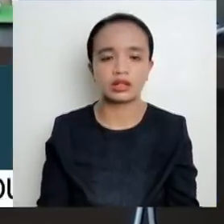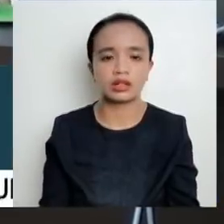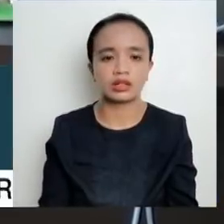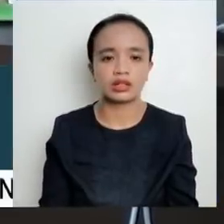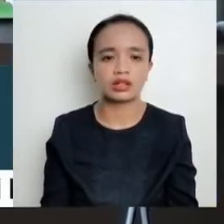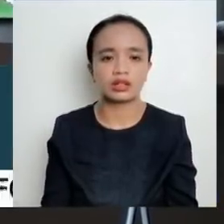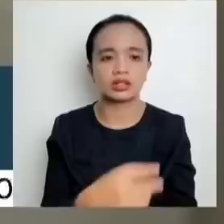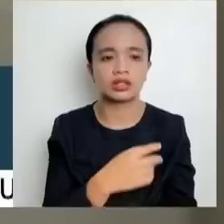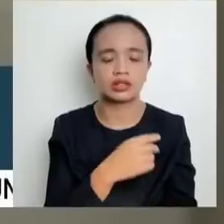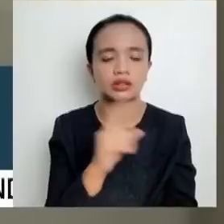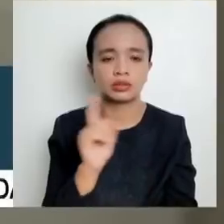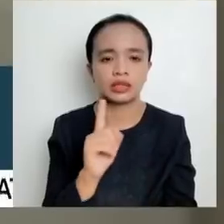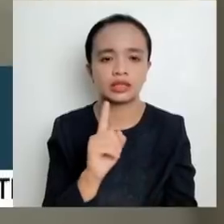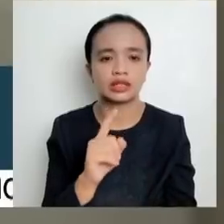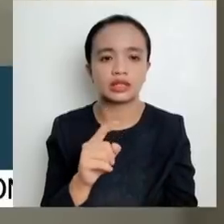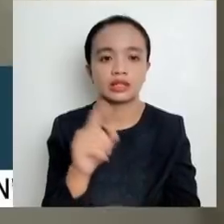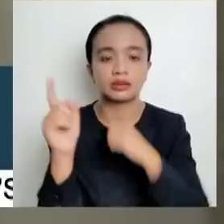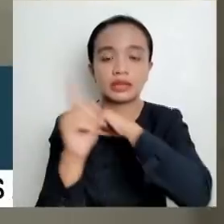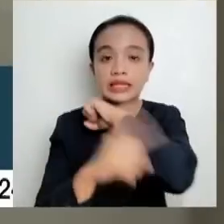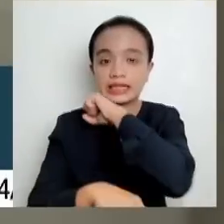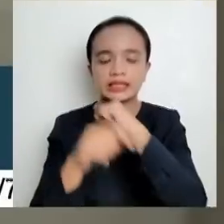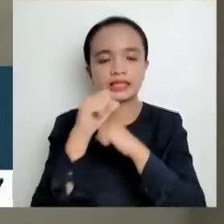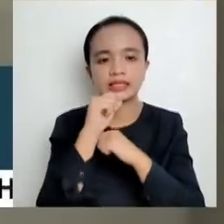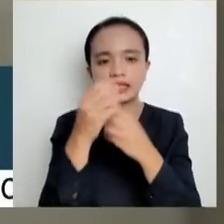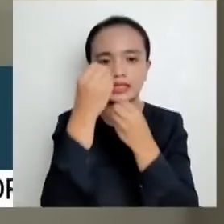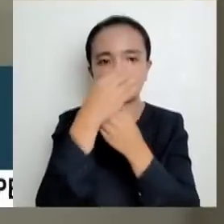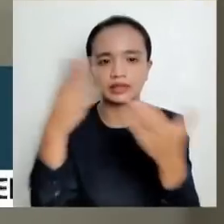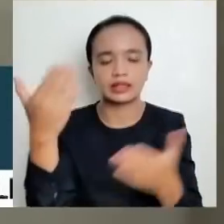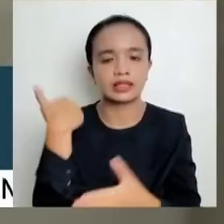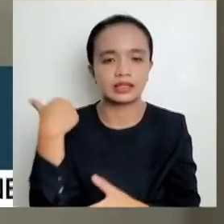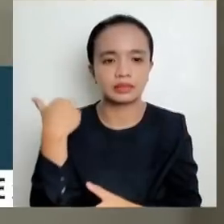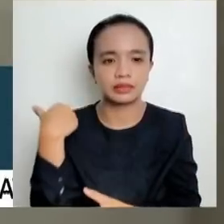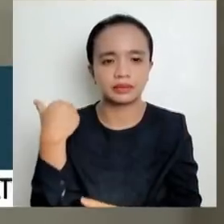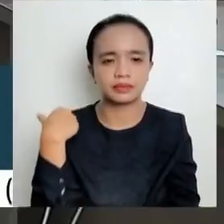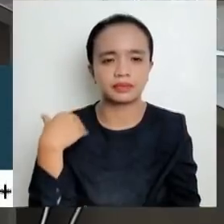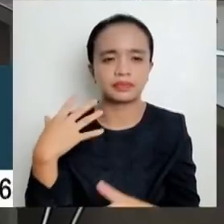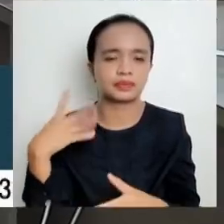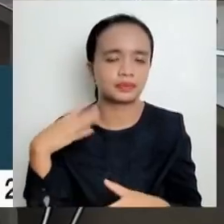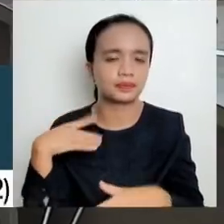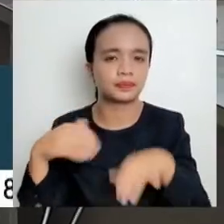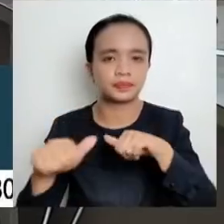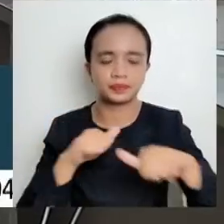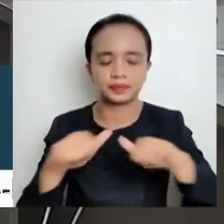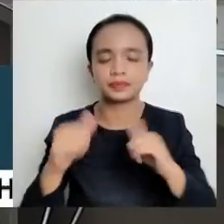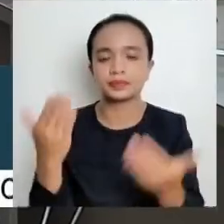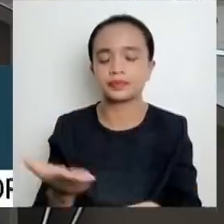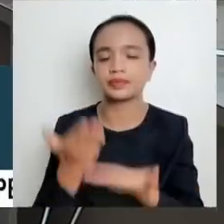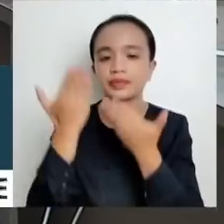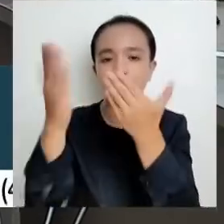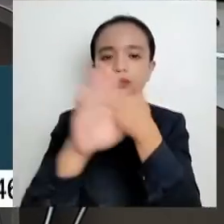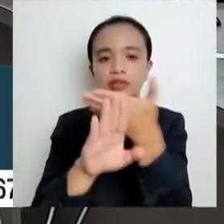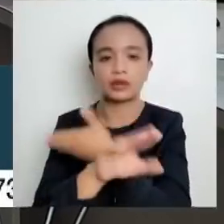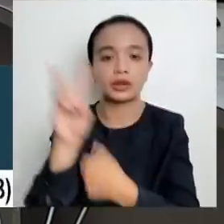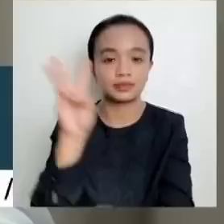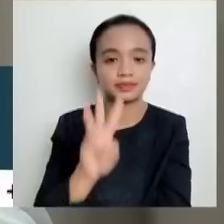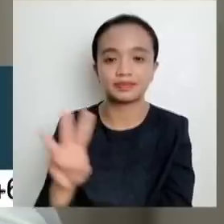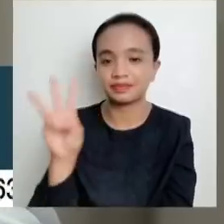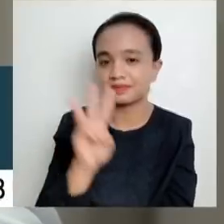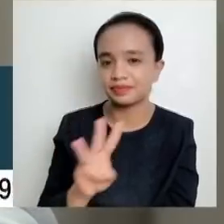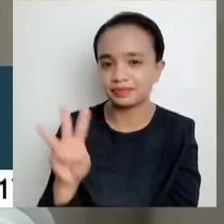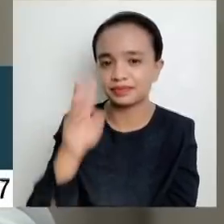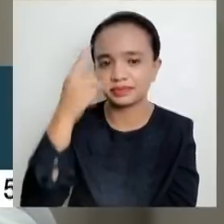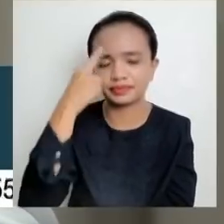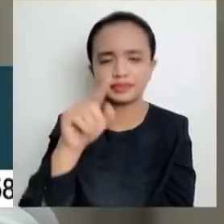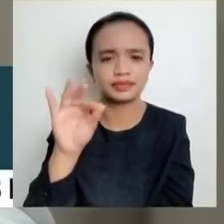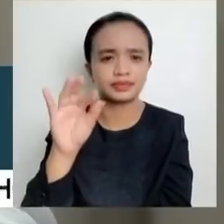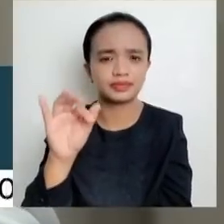disclosure of the penalties, which means it won't be known till the plenary acts on the recommendation, on or before this Wednesday, when the 19th Congress adjourns